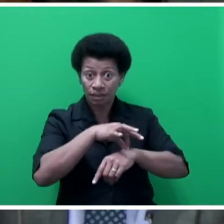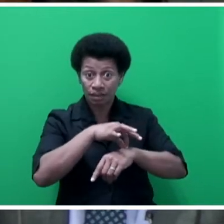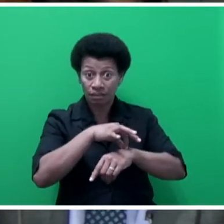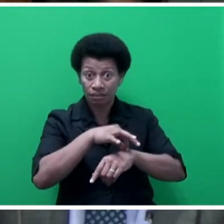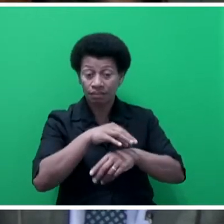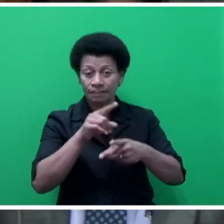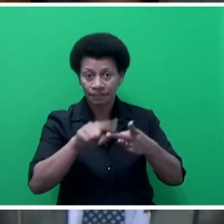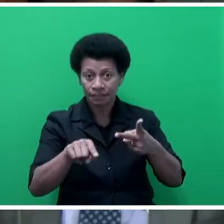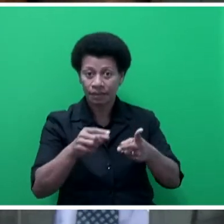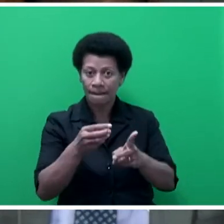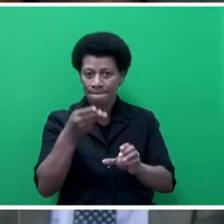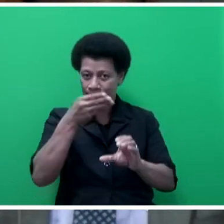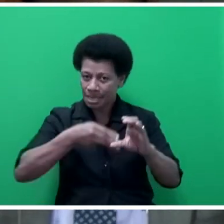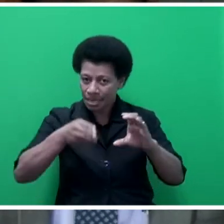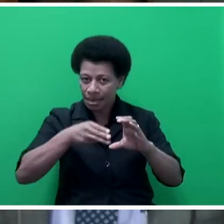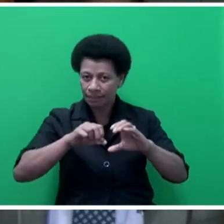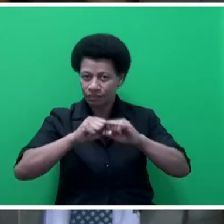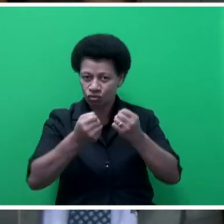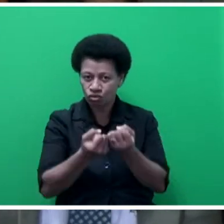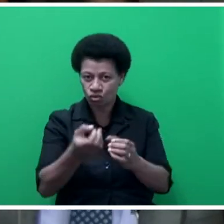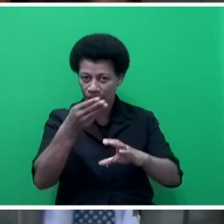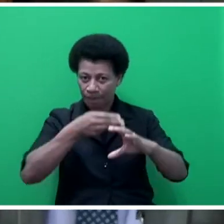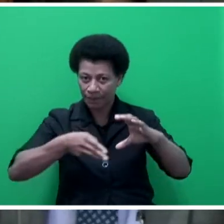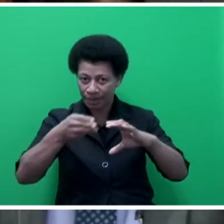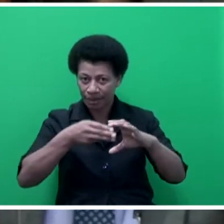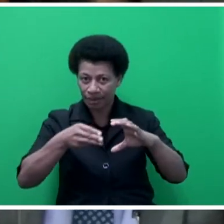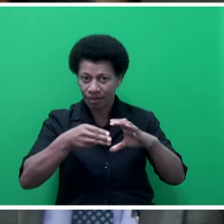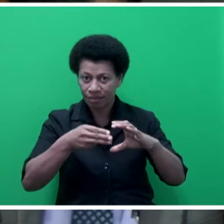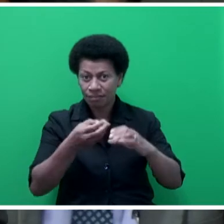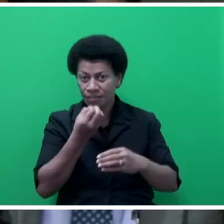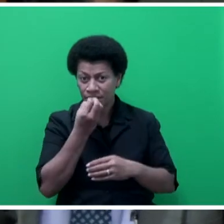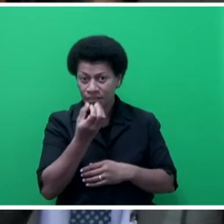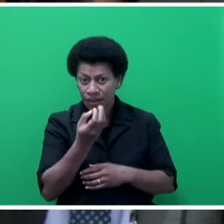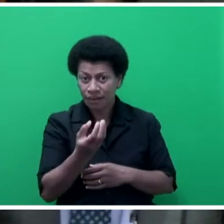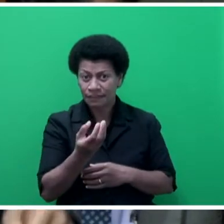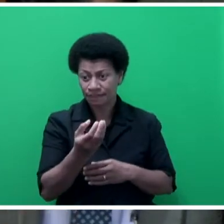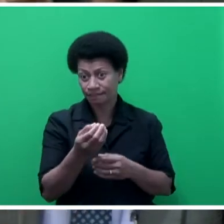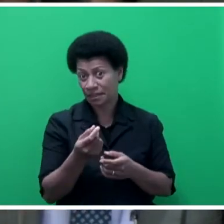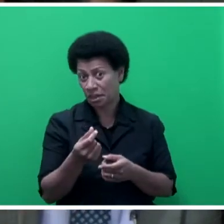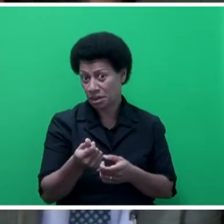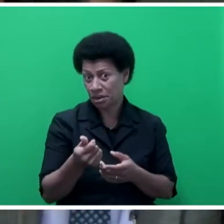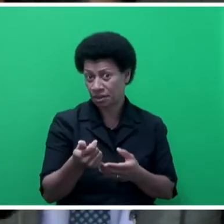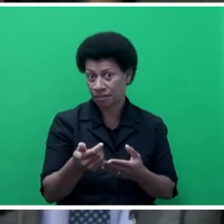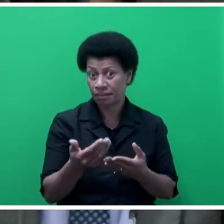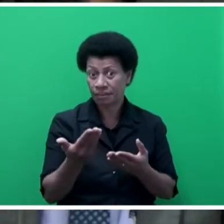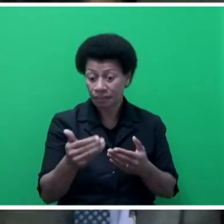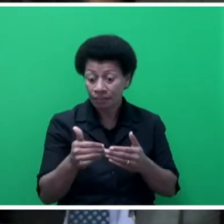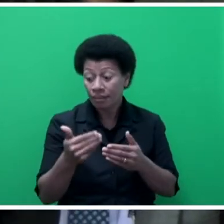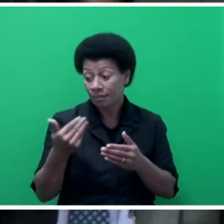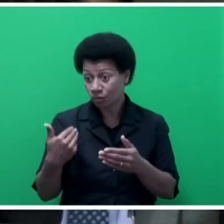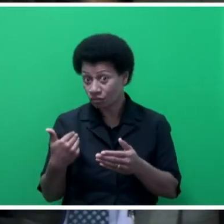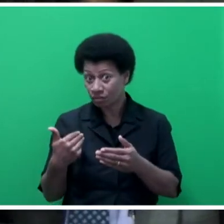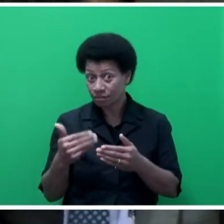media, social media, and as I've alluded to earlier, the FEMAT deployment, both before and